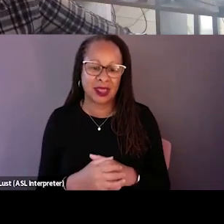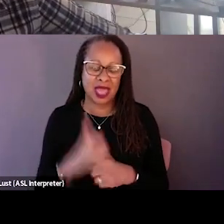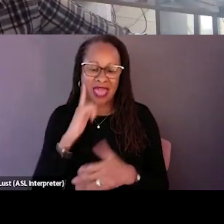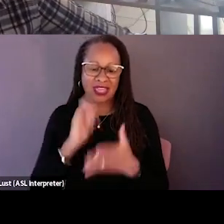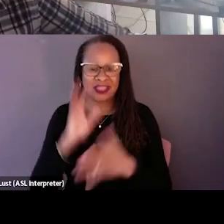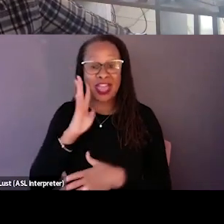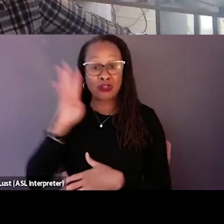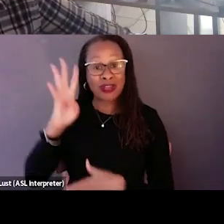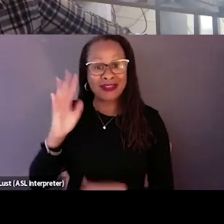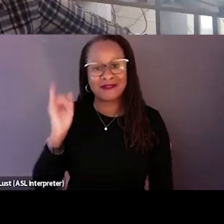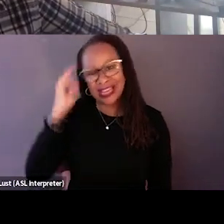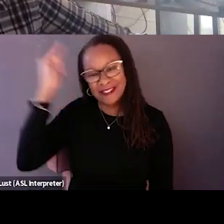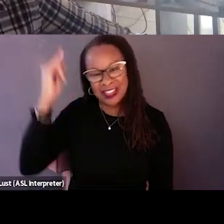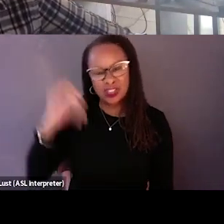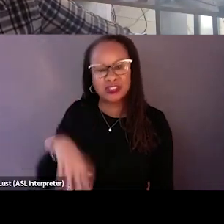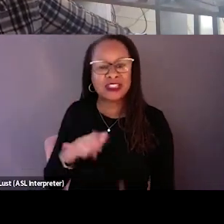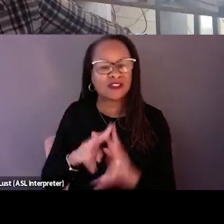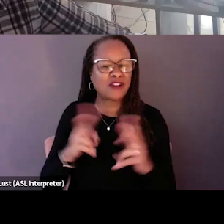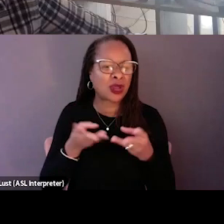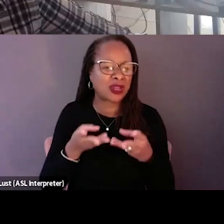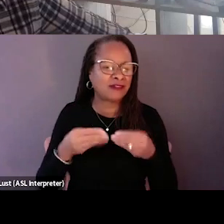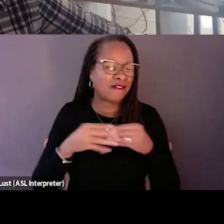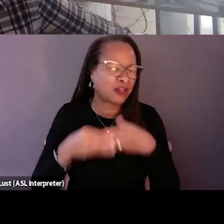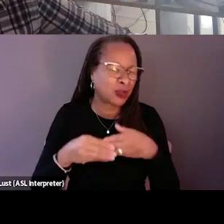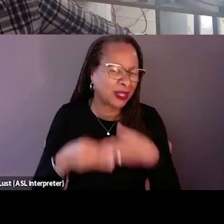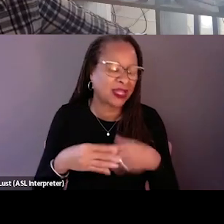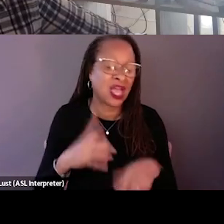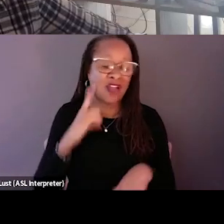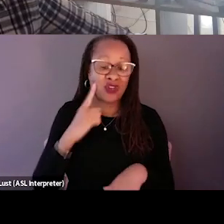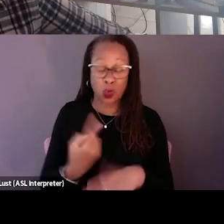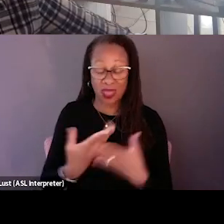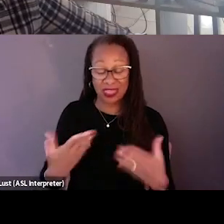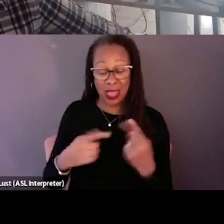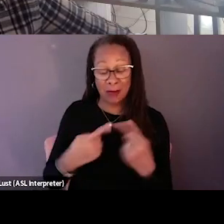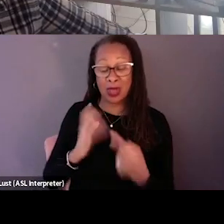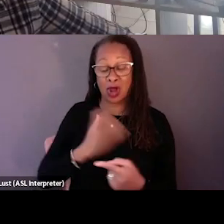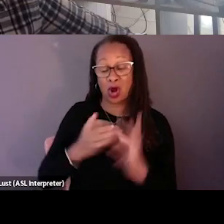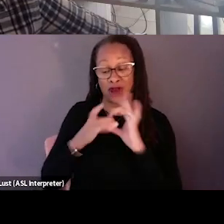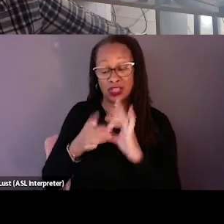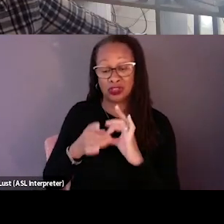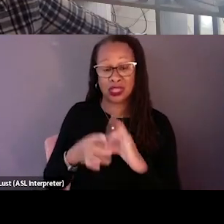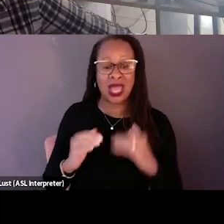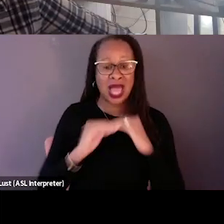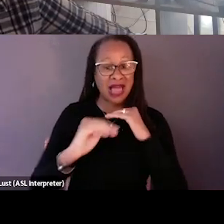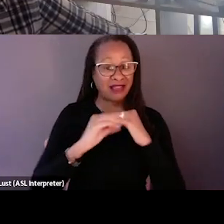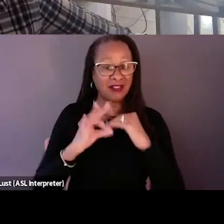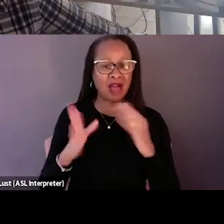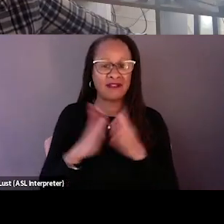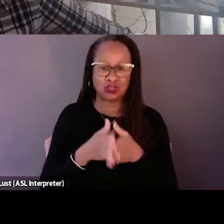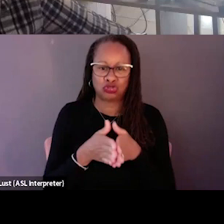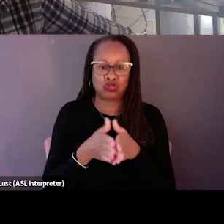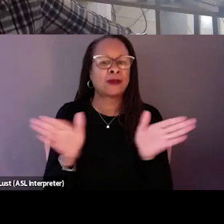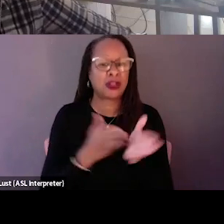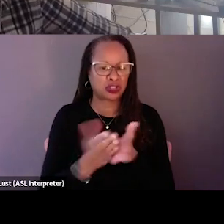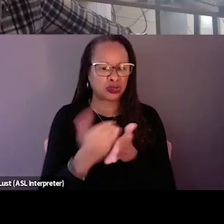creative innovation for us, it's very fluid. But I do think for me, the one nugget about it is a level of transparency